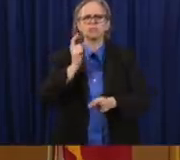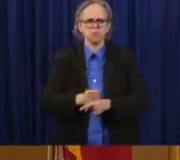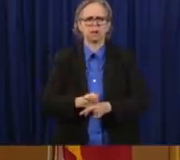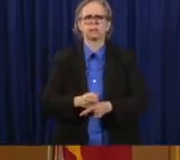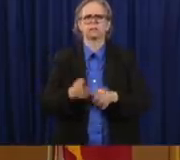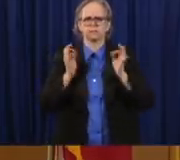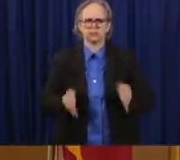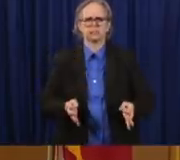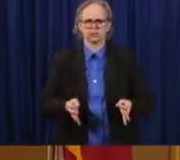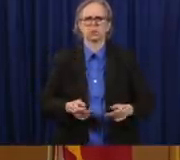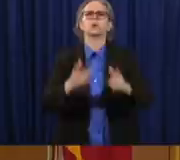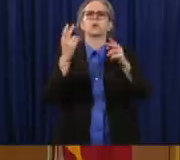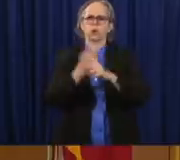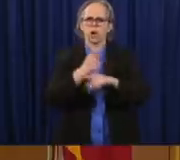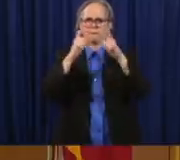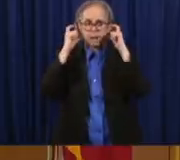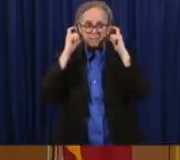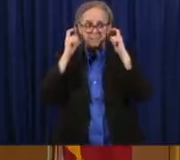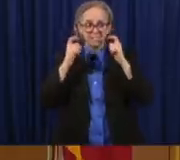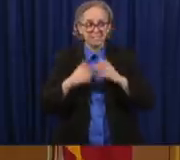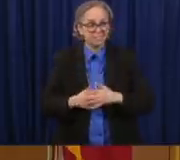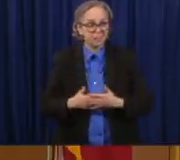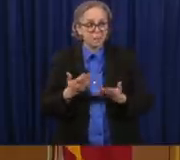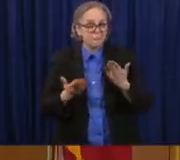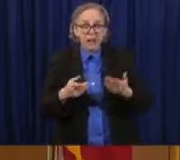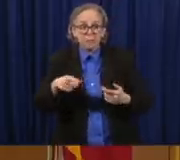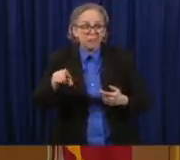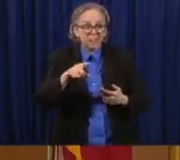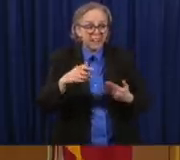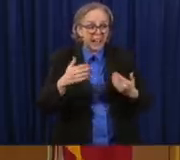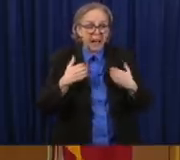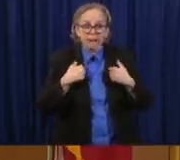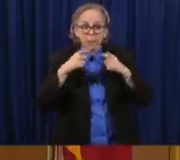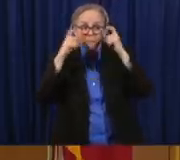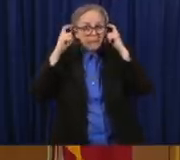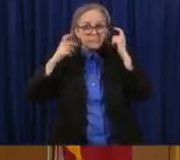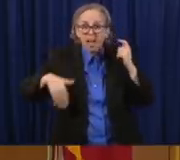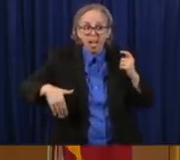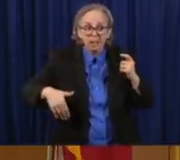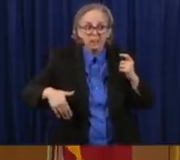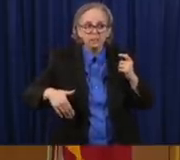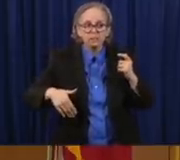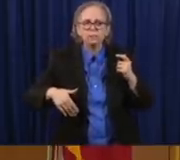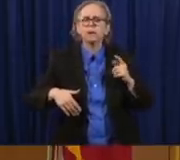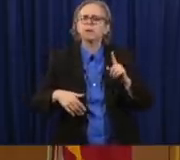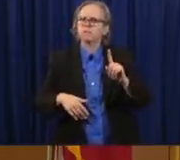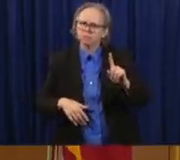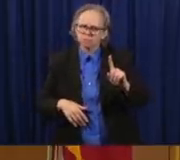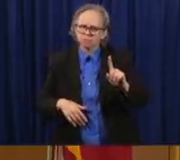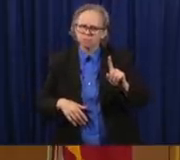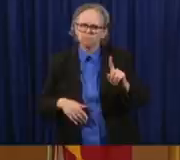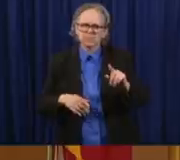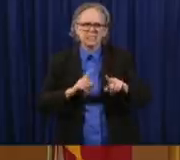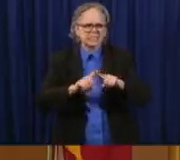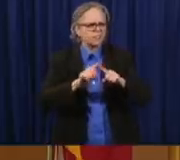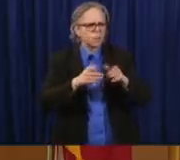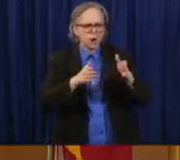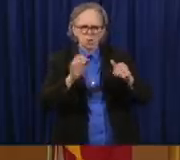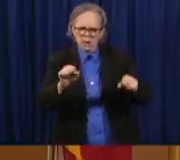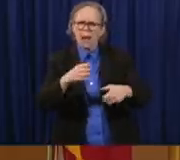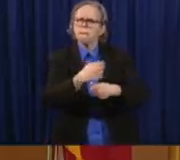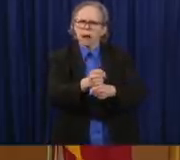again, maybe everybody doesn't have a mask, but there's different things you can make with the